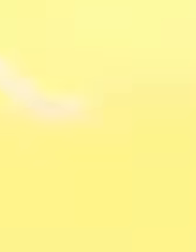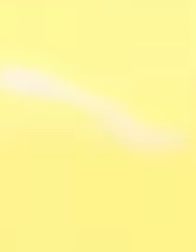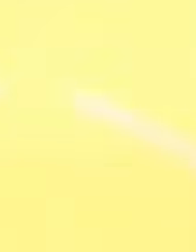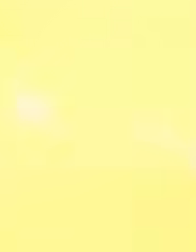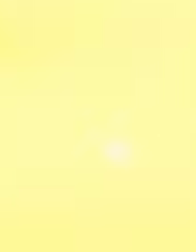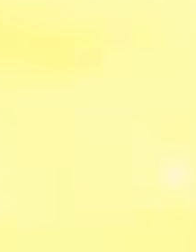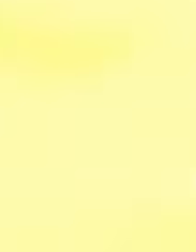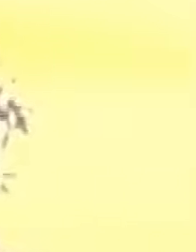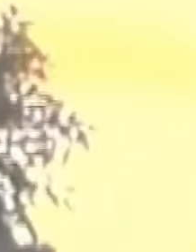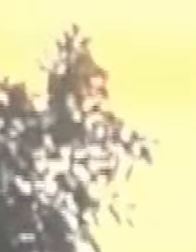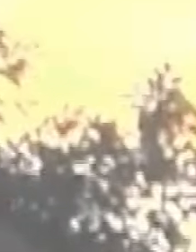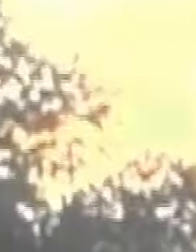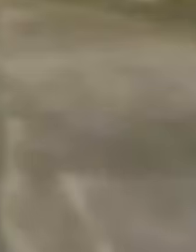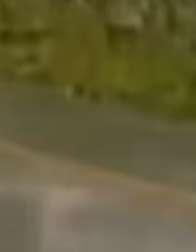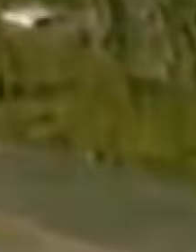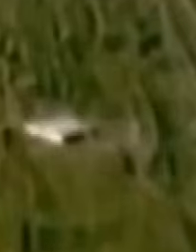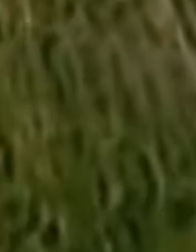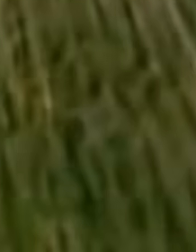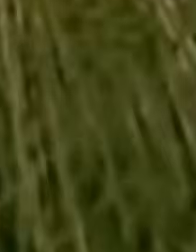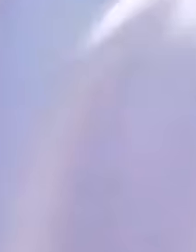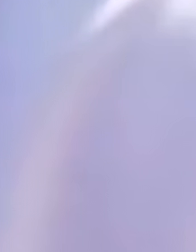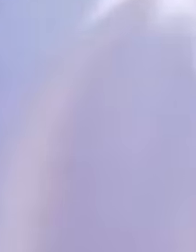The wind of change.